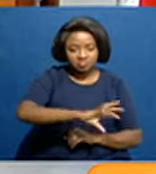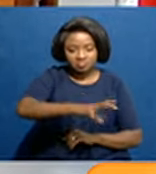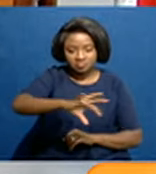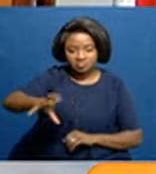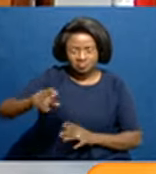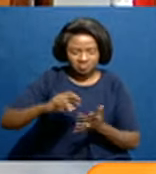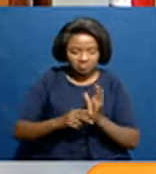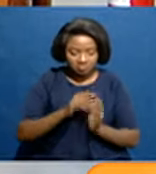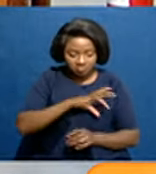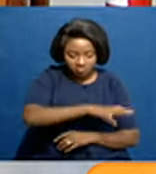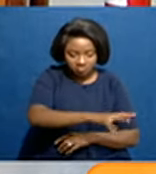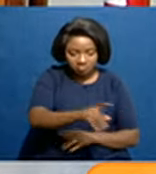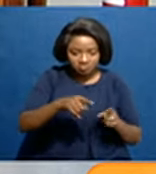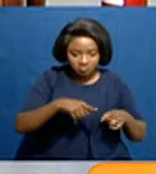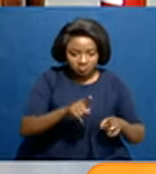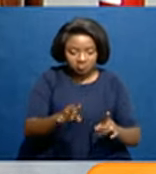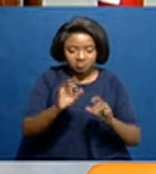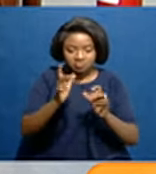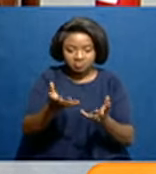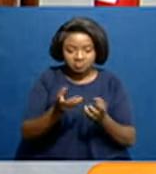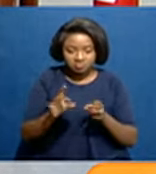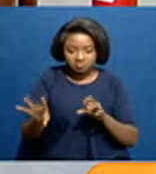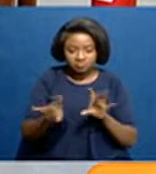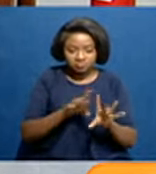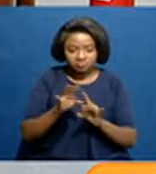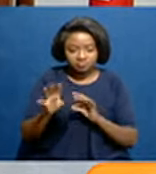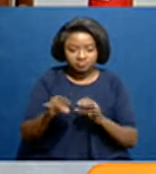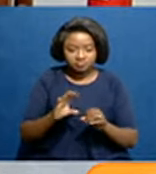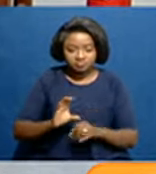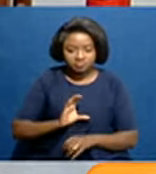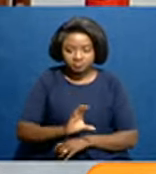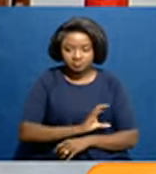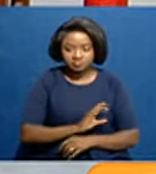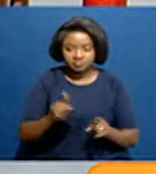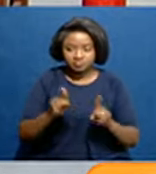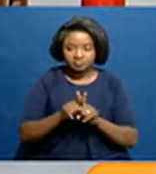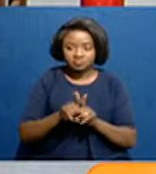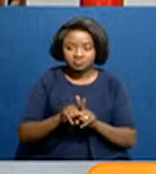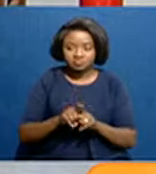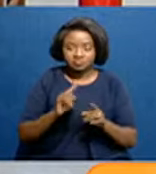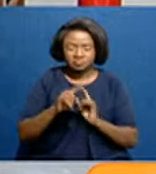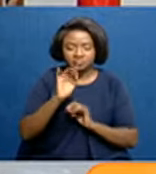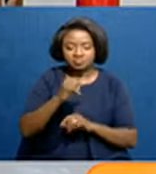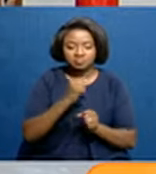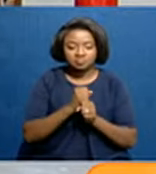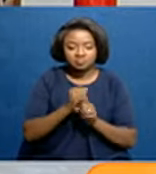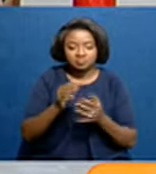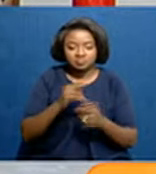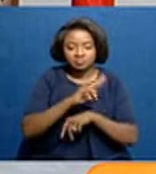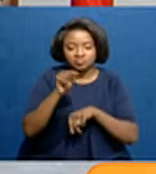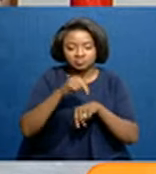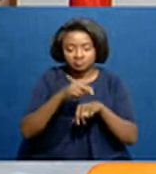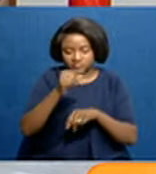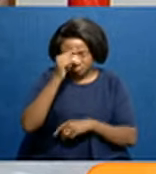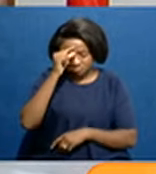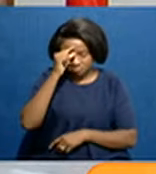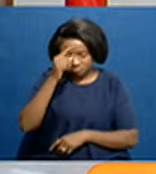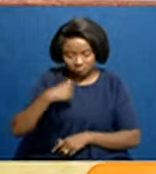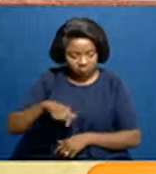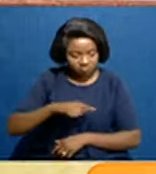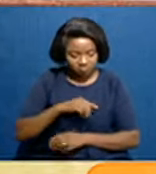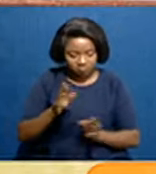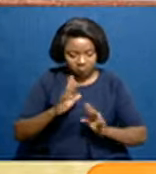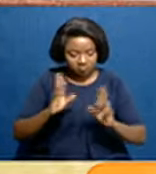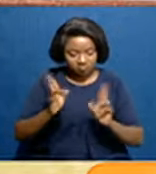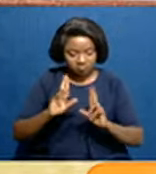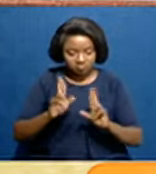to appoint committees under the same banner? Yes. So, and how will that work with the national government? So we're very comfortable with that, and we think it